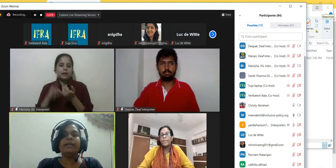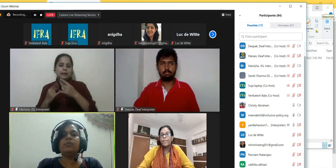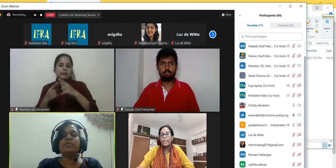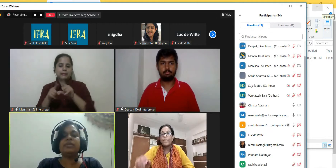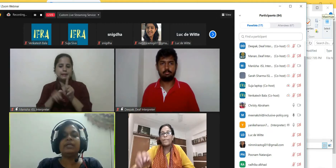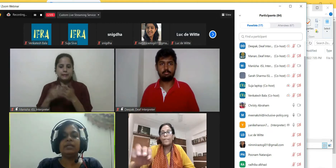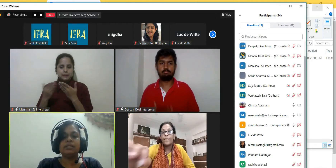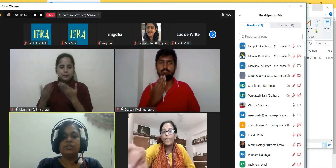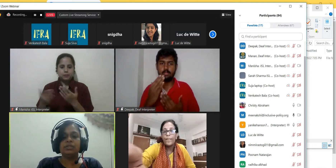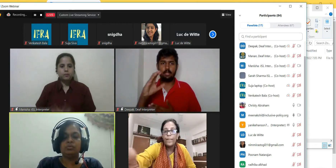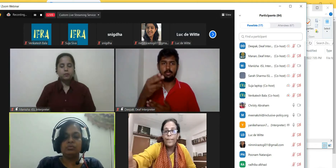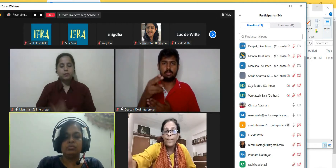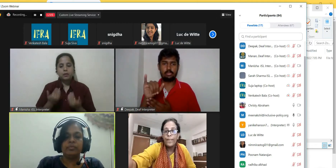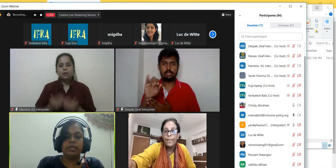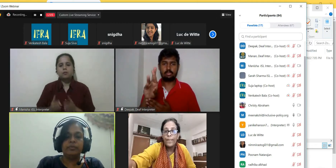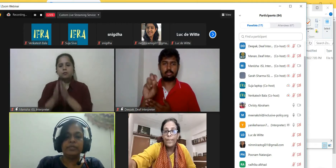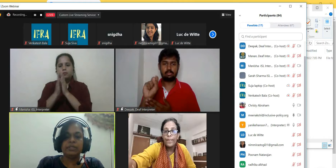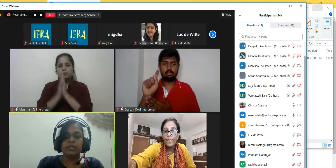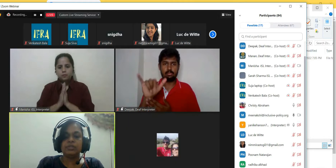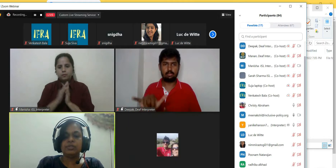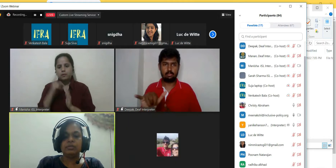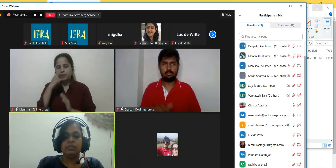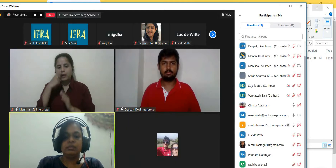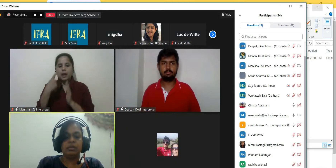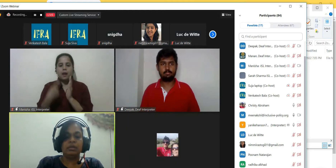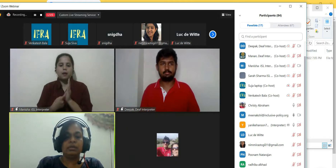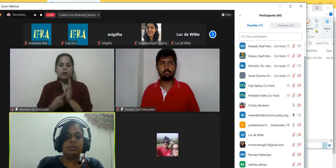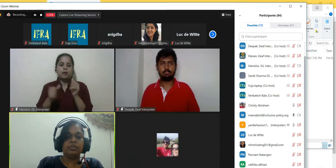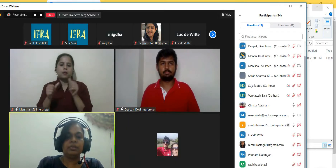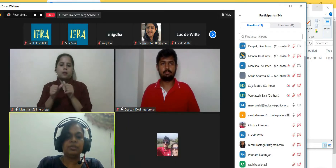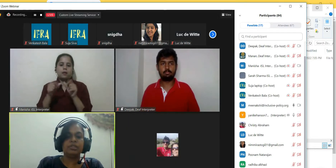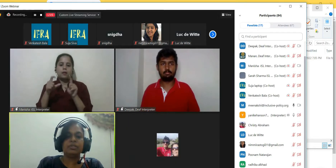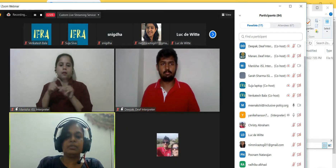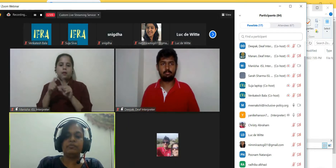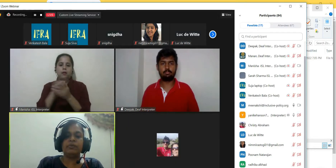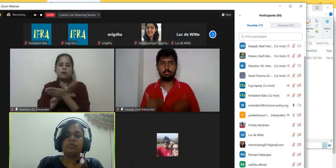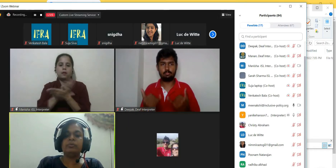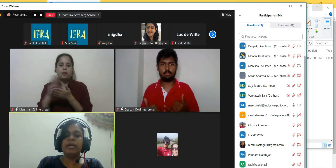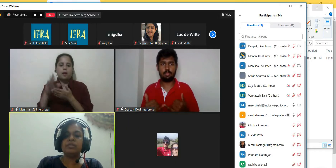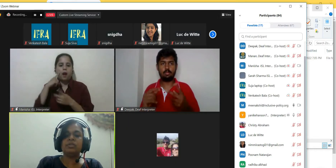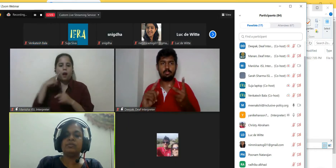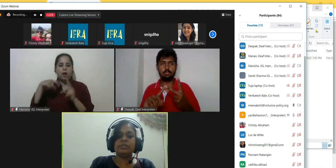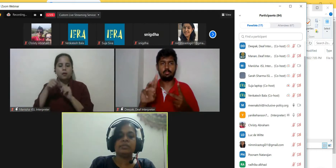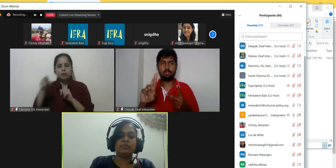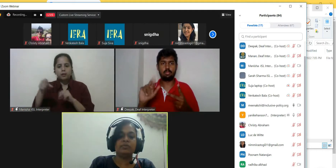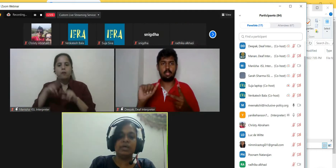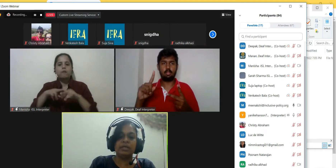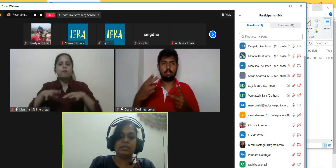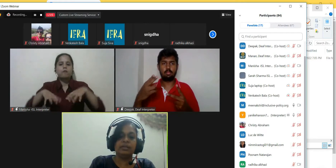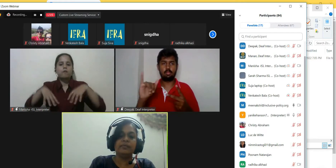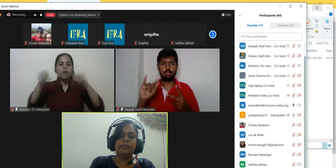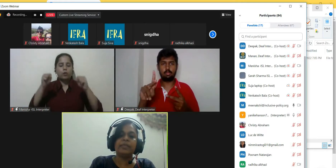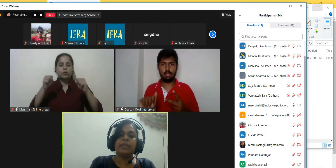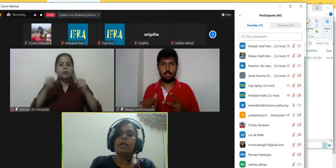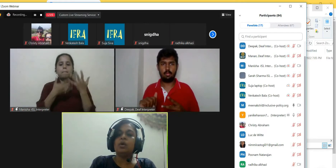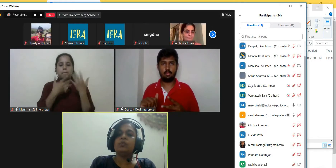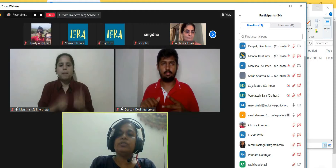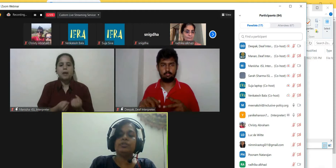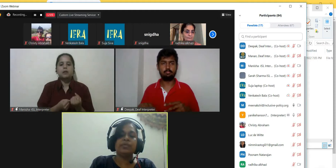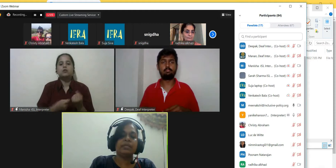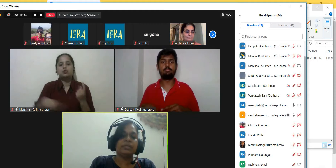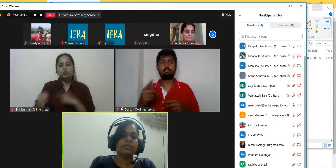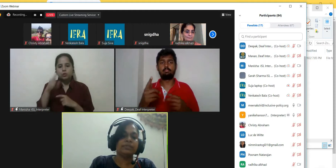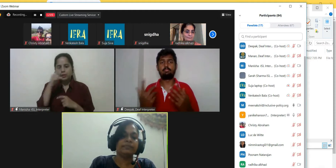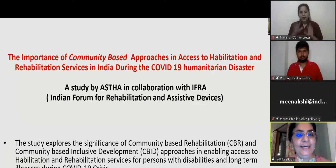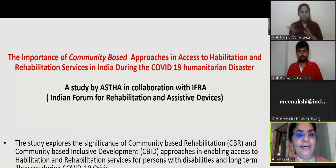Now I request Radhika ji to make her presentation. She's the founder, managing trustee of AASTHA. Over